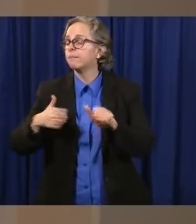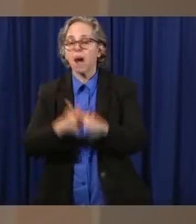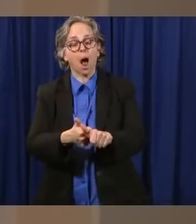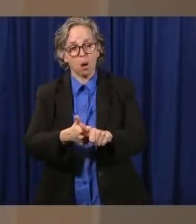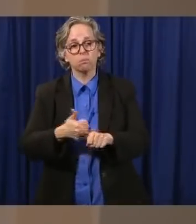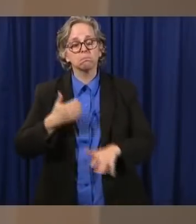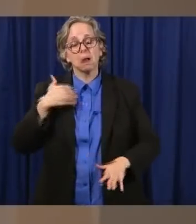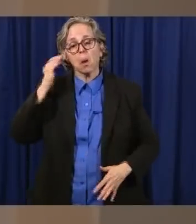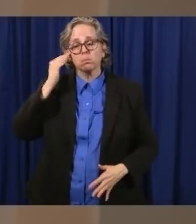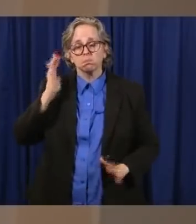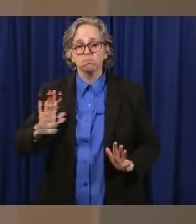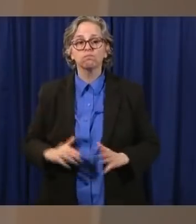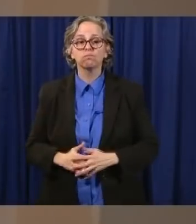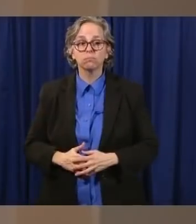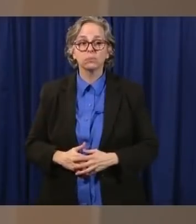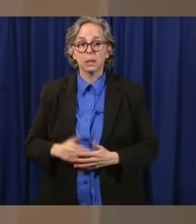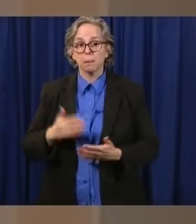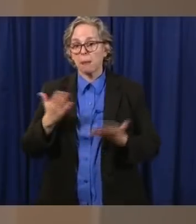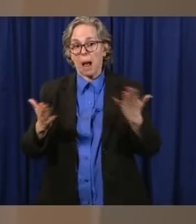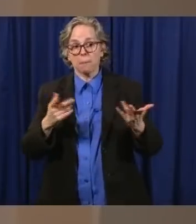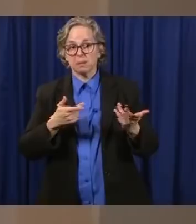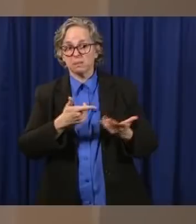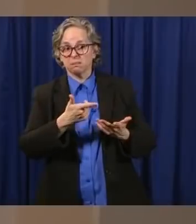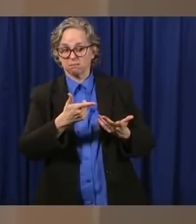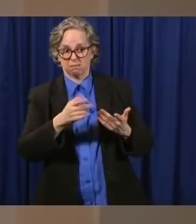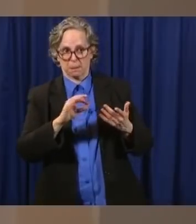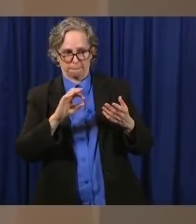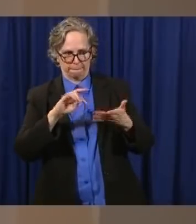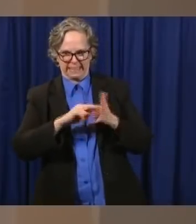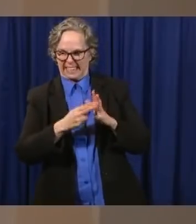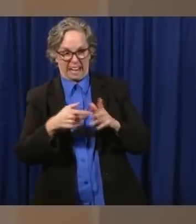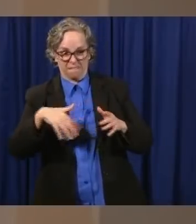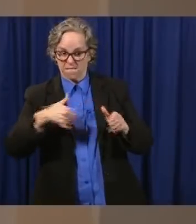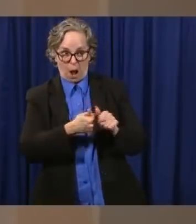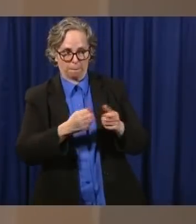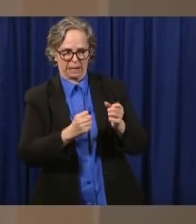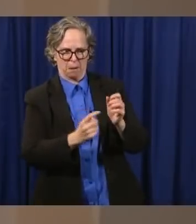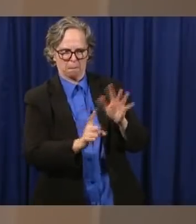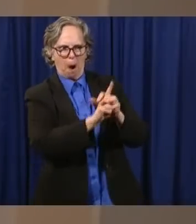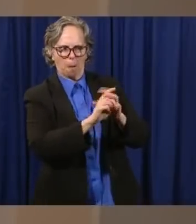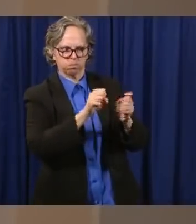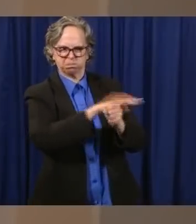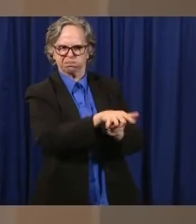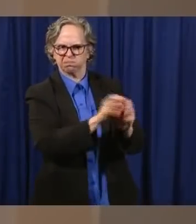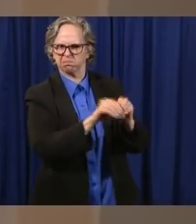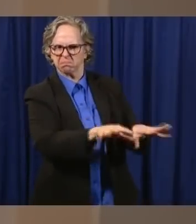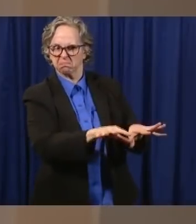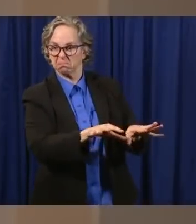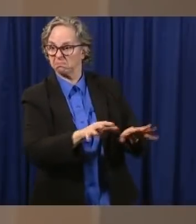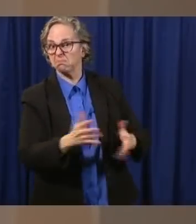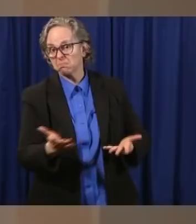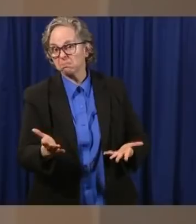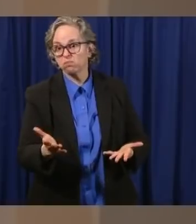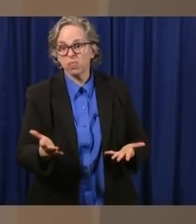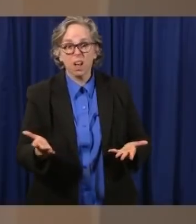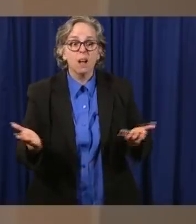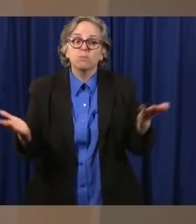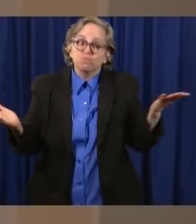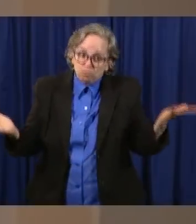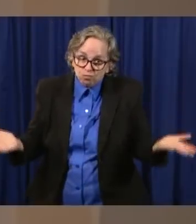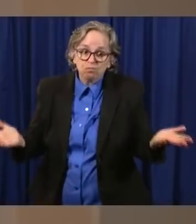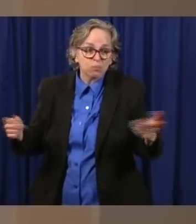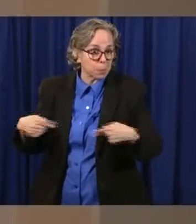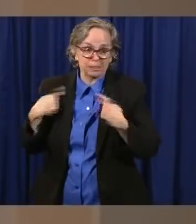gonna possibly cause a flare-up, but for the most part, Ohioans have been great. And we're gonna get out of this sooner